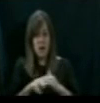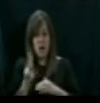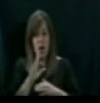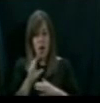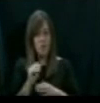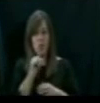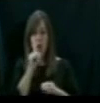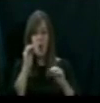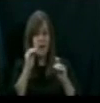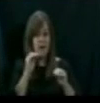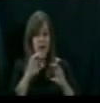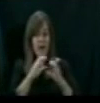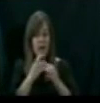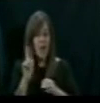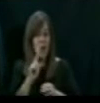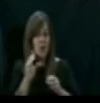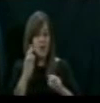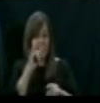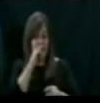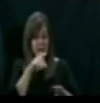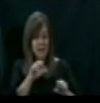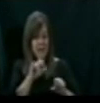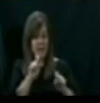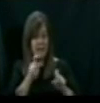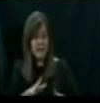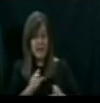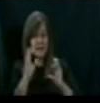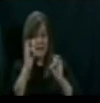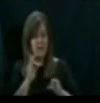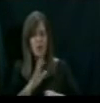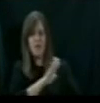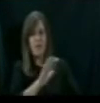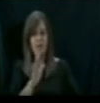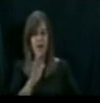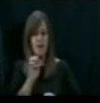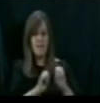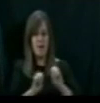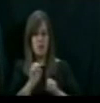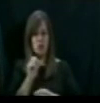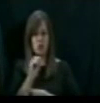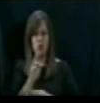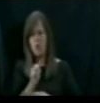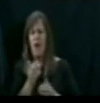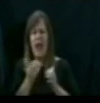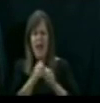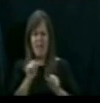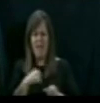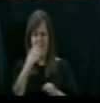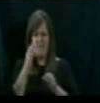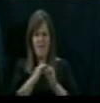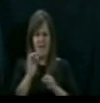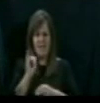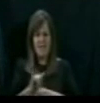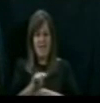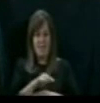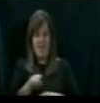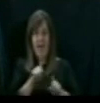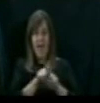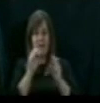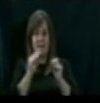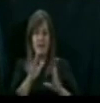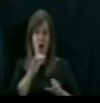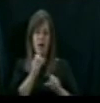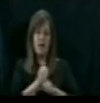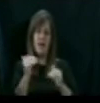teach a class where kids taking the test determine their evaluation score, how can they have faith that they as a teacher are getting a